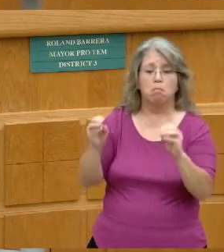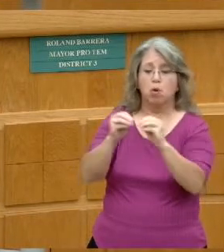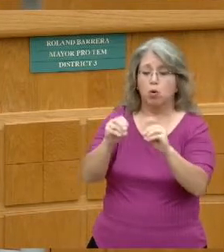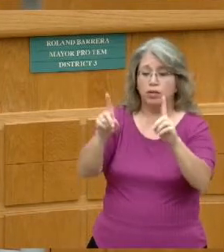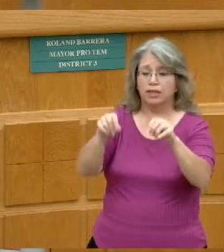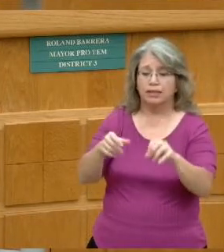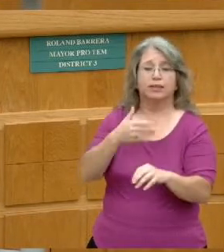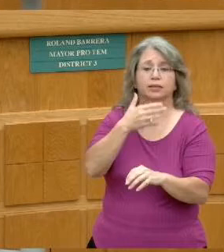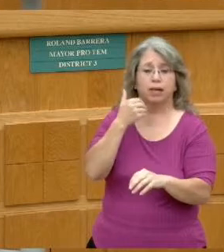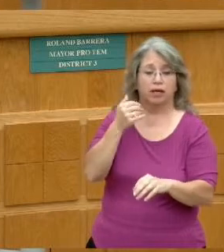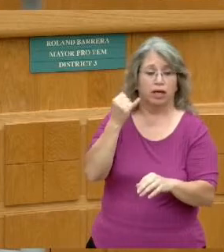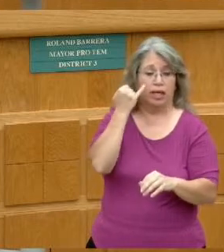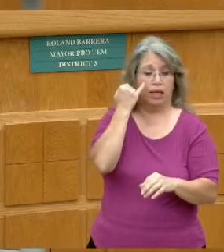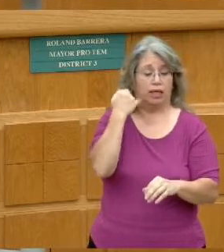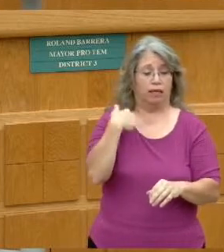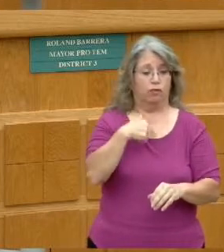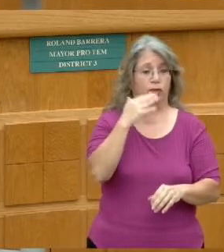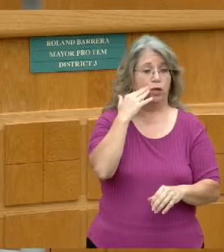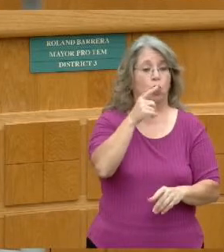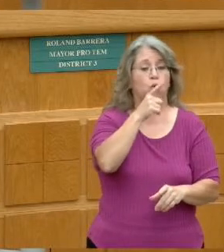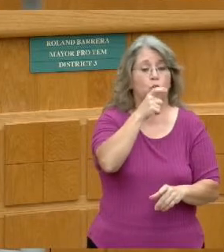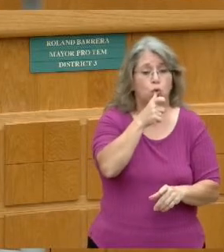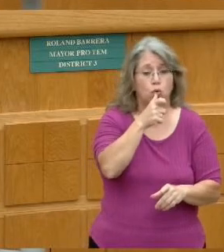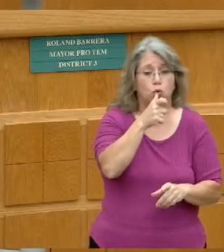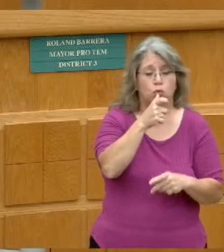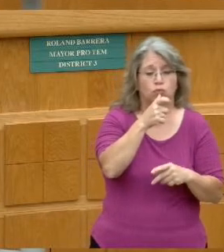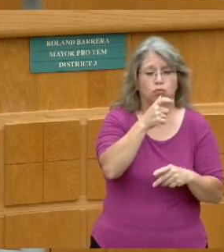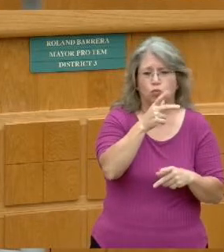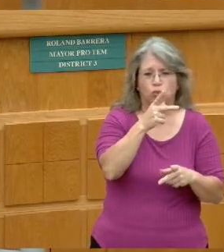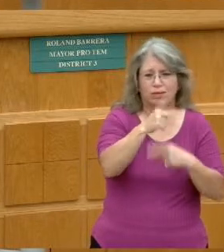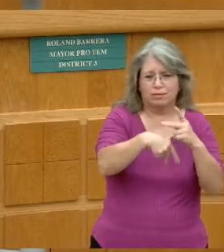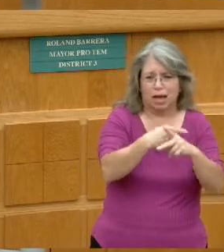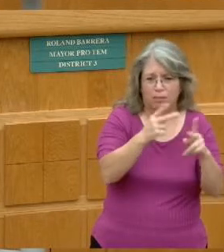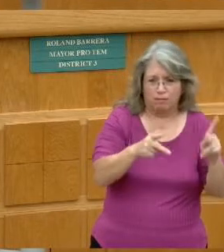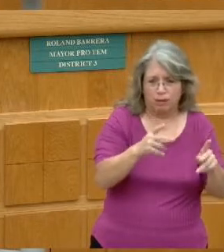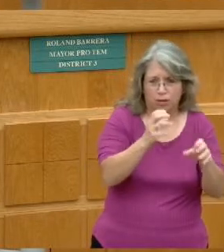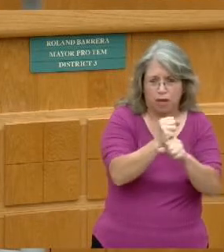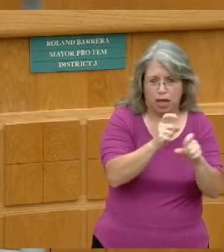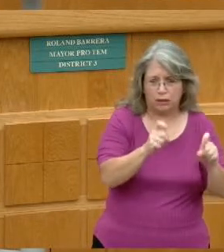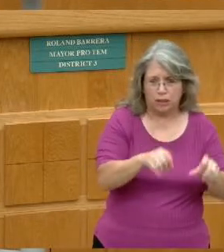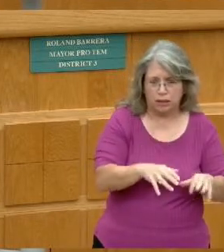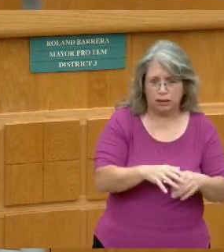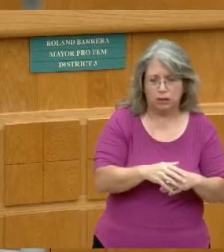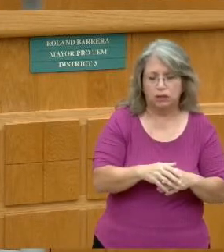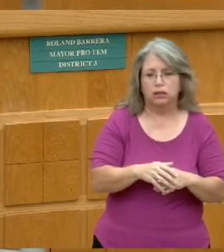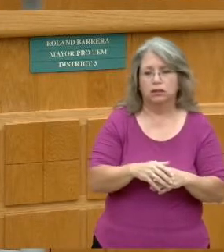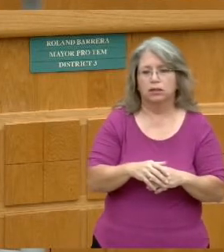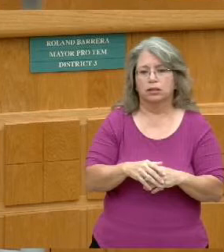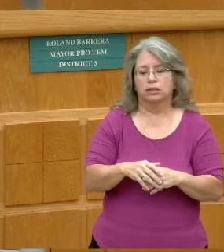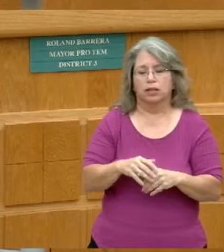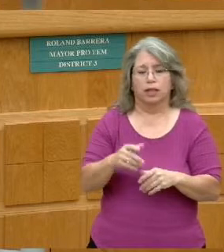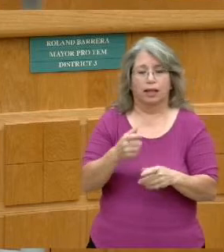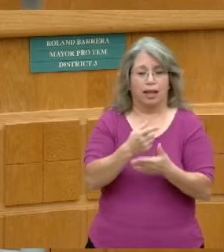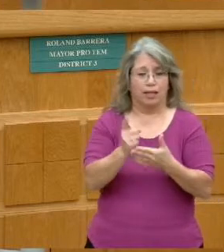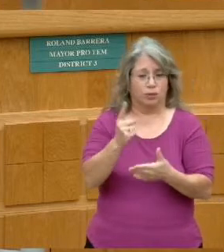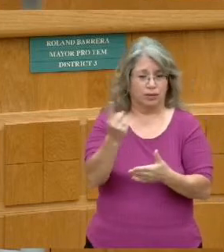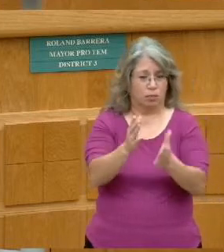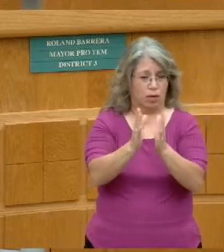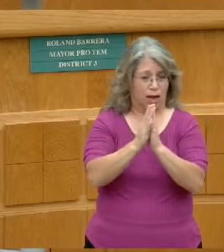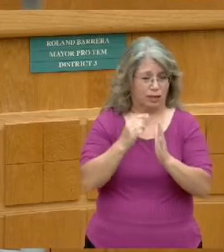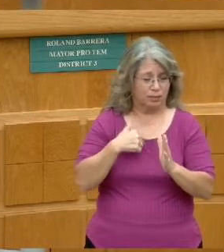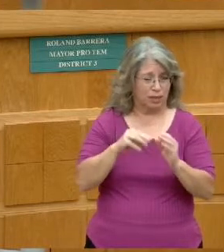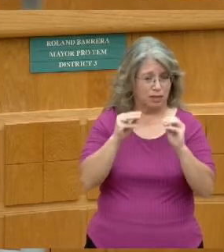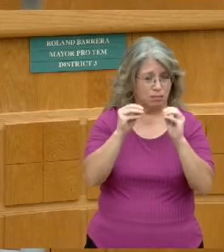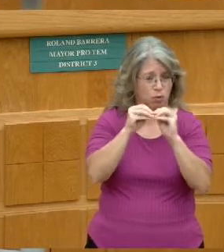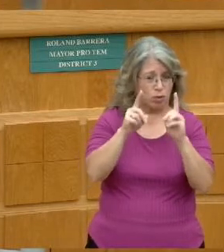and what the results were, that's even better for the modeling. Last week I was asked, you know, is more testing better for modeling? And I would say this week